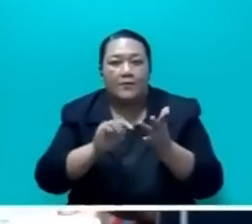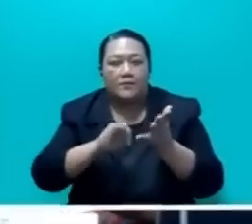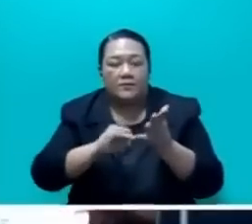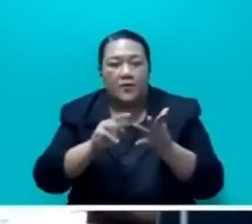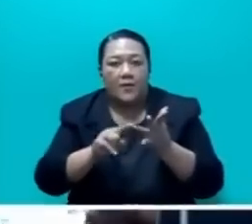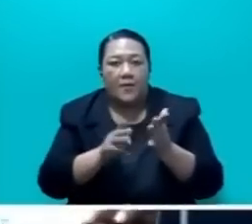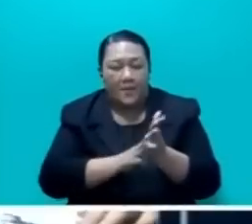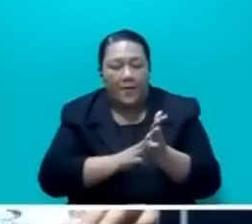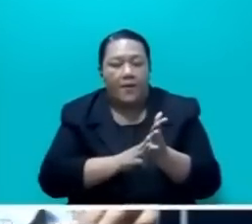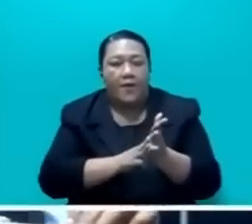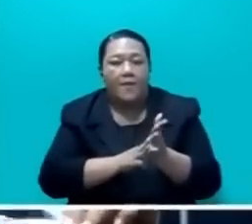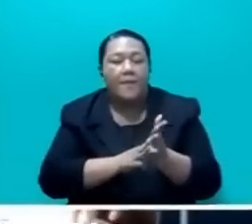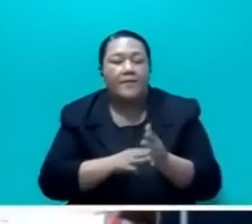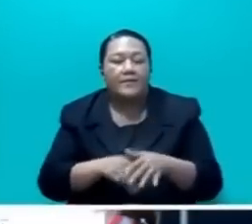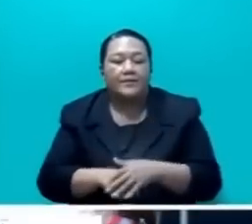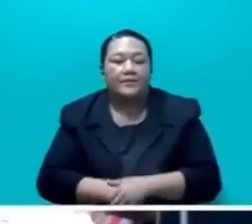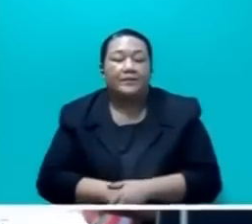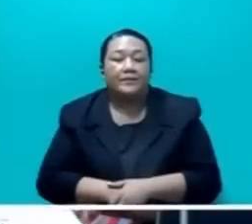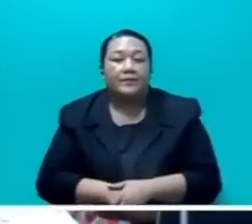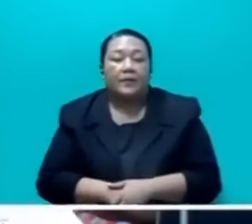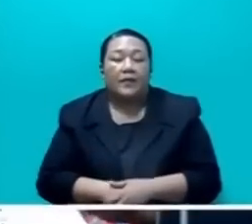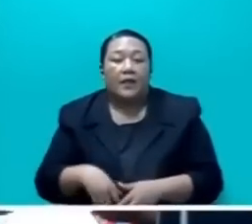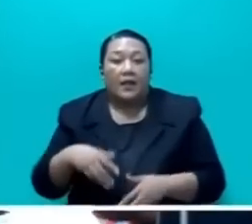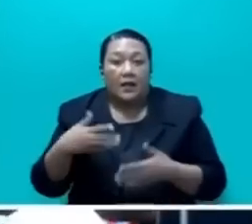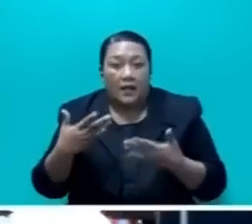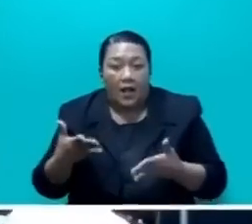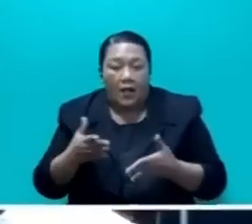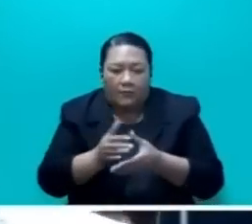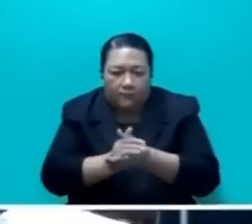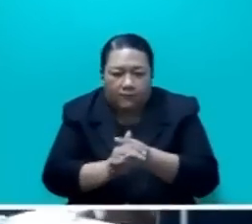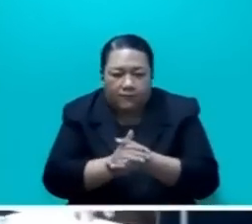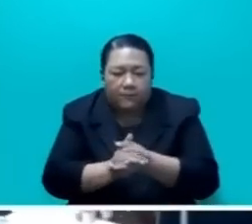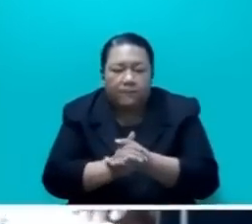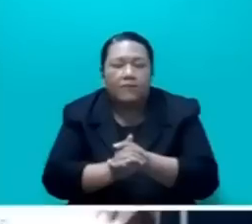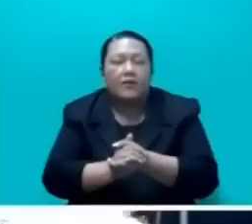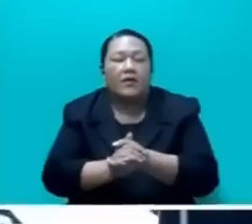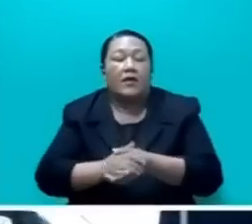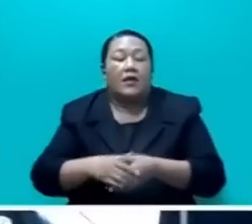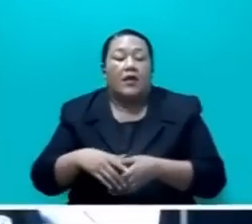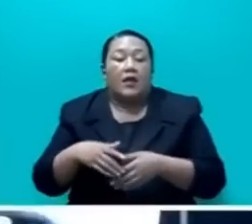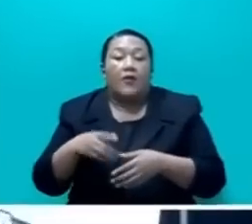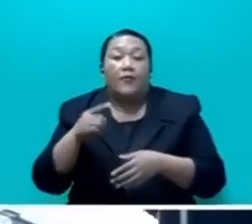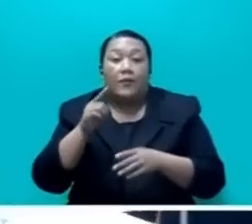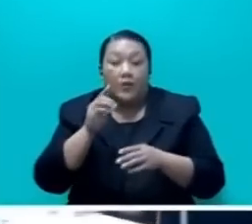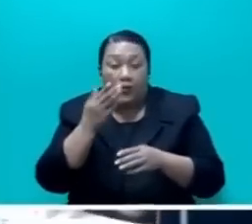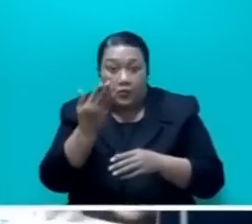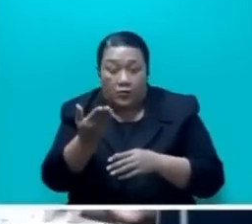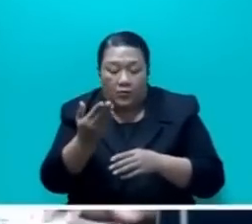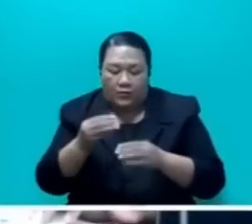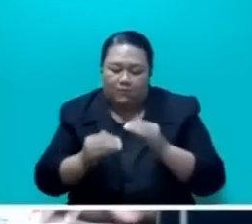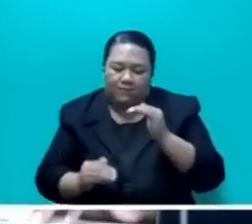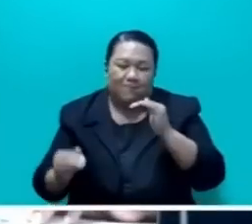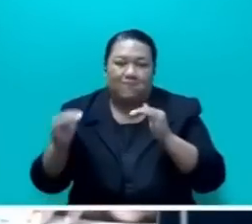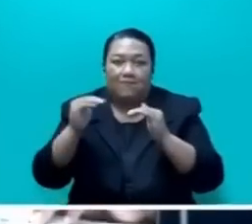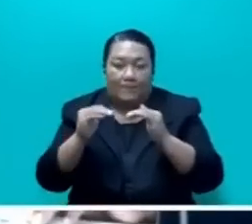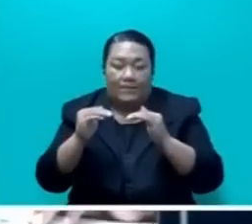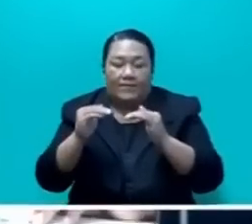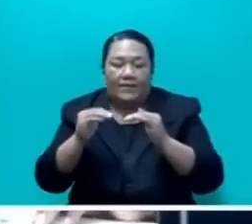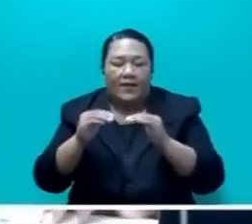look forward to working with you to lift our beloved Fiji to a higher destiny, to a new plateau of